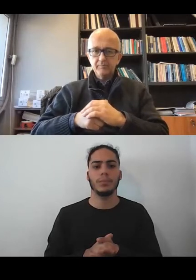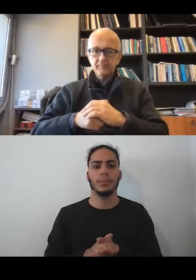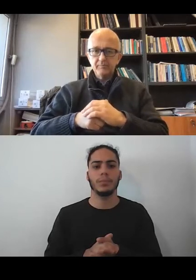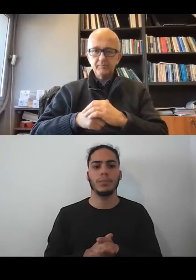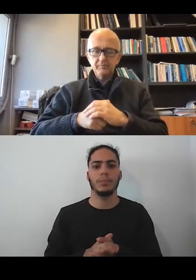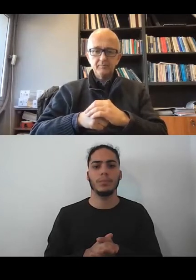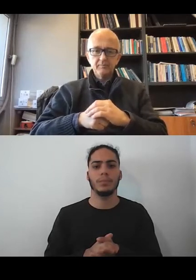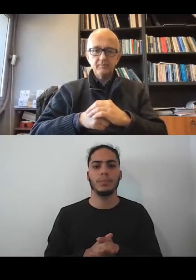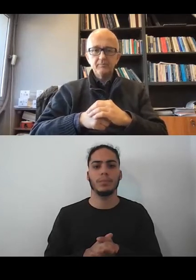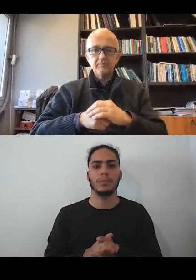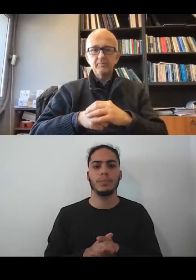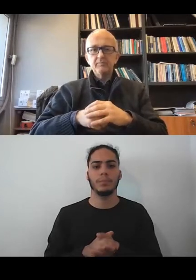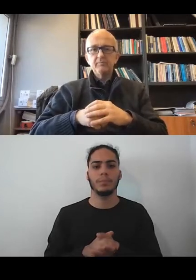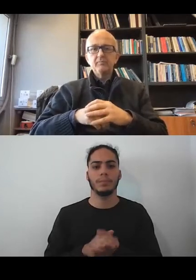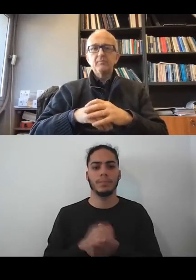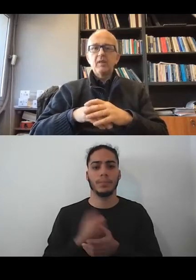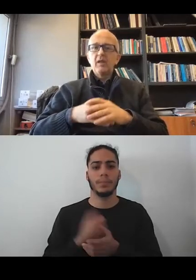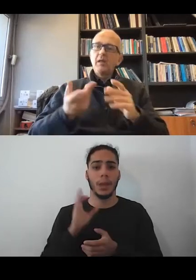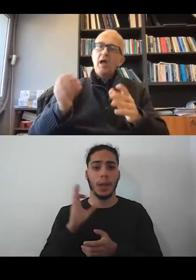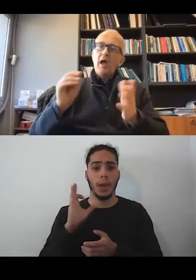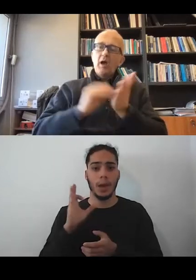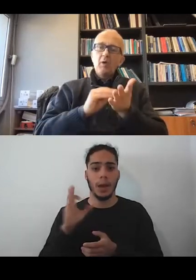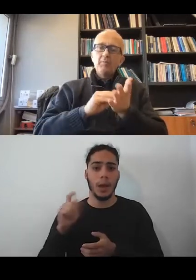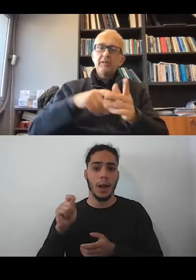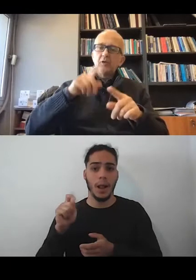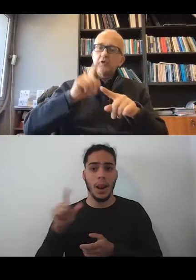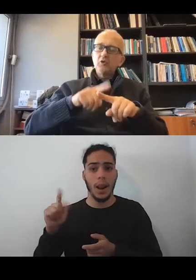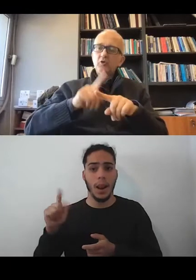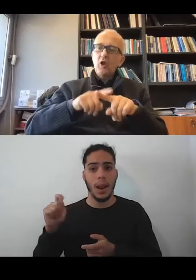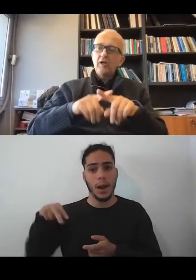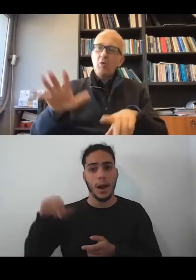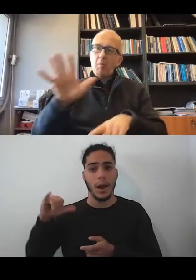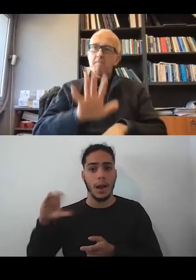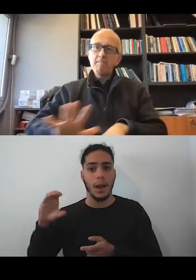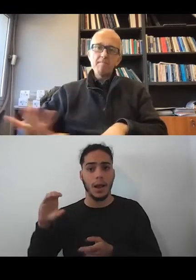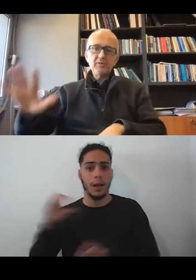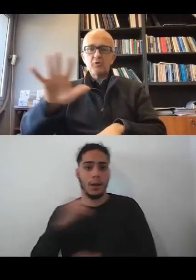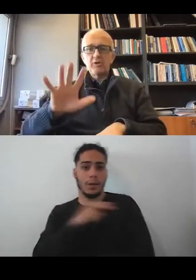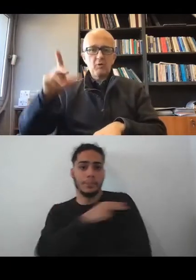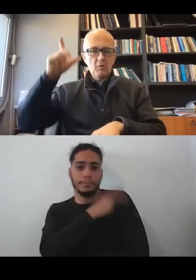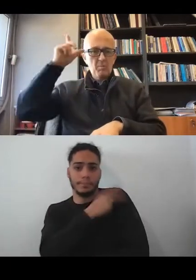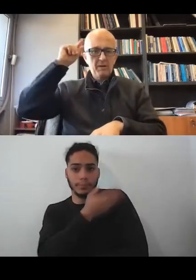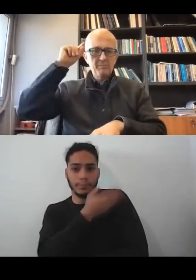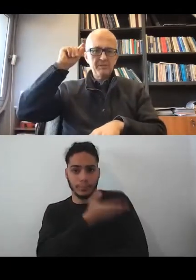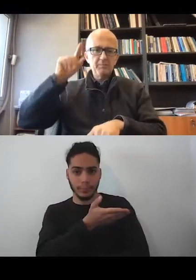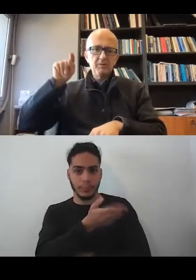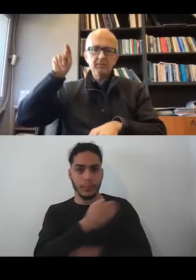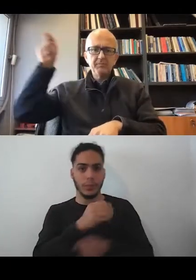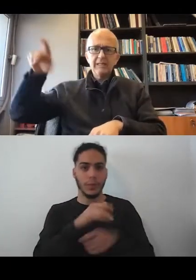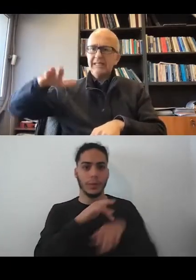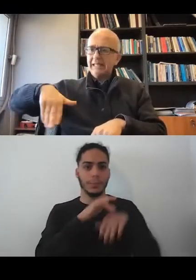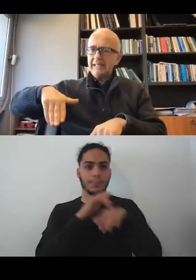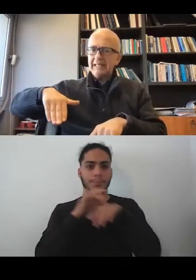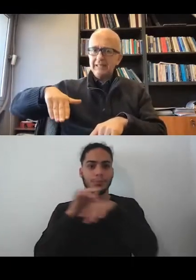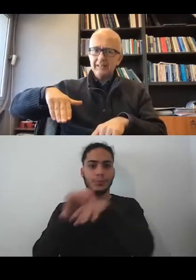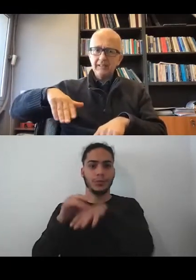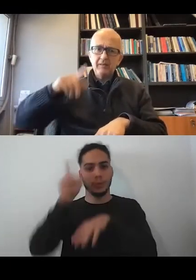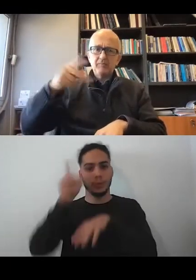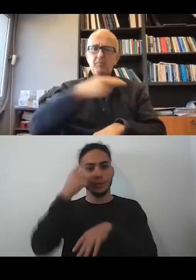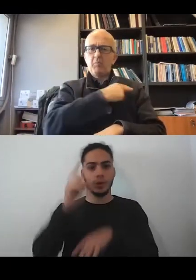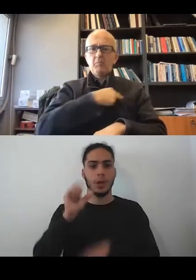The Hellenic Mediterranean University, led by Professor Giorgos Papadourakis.